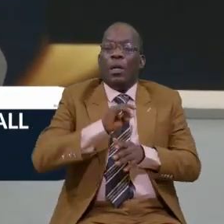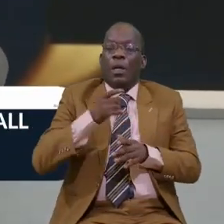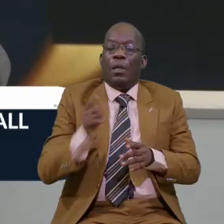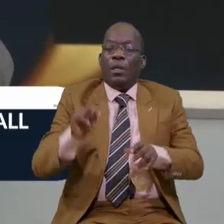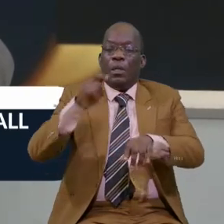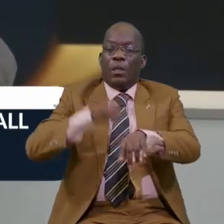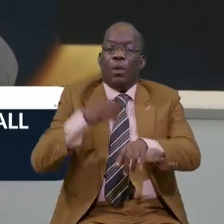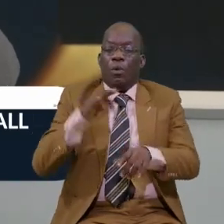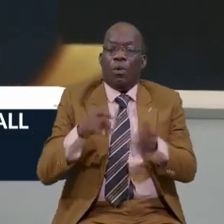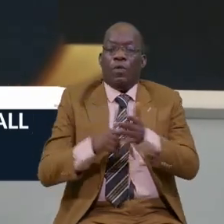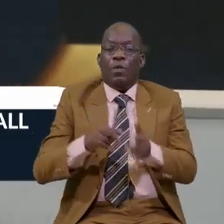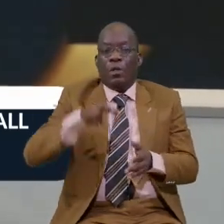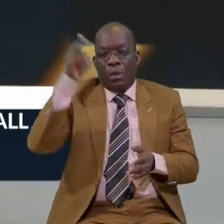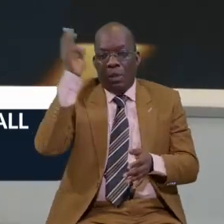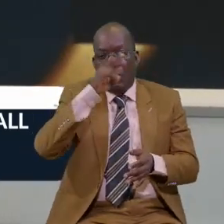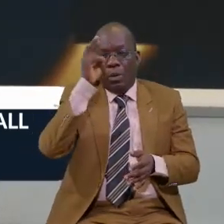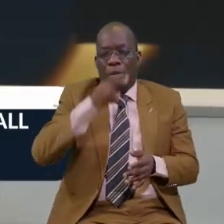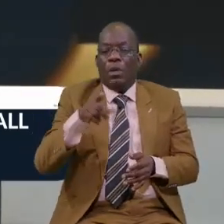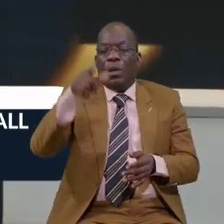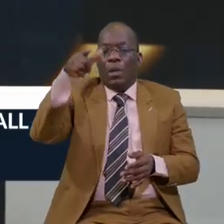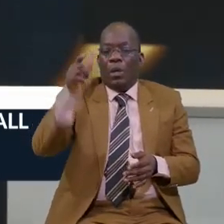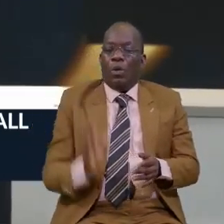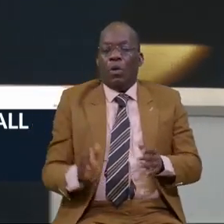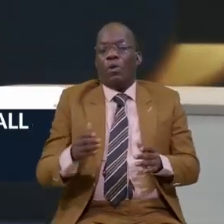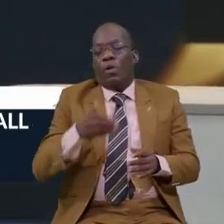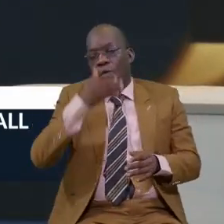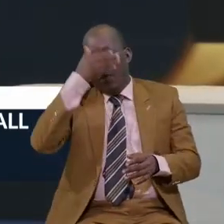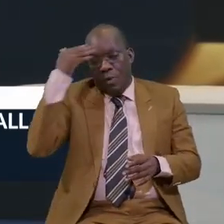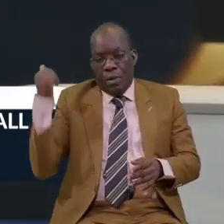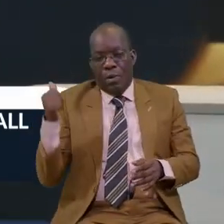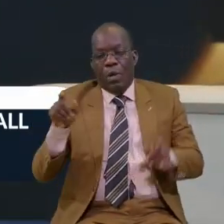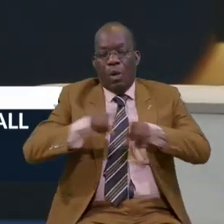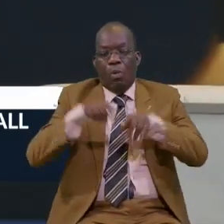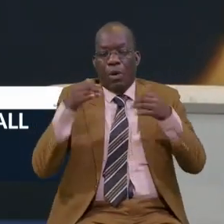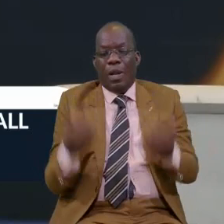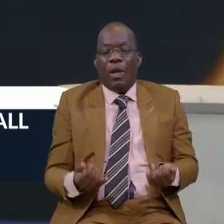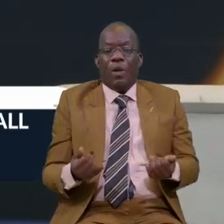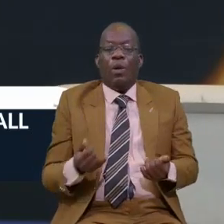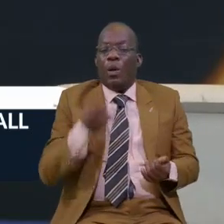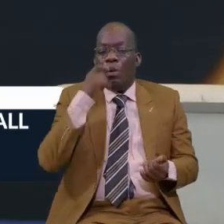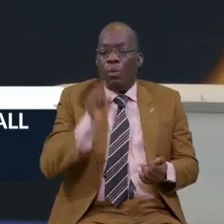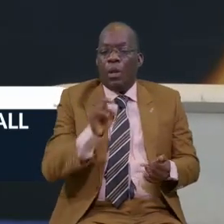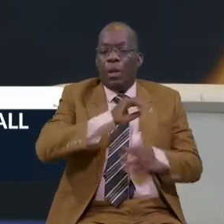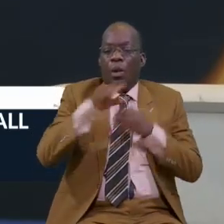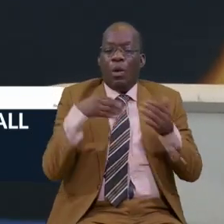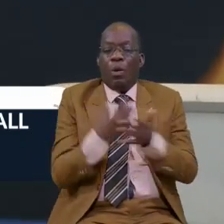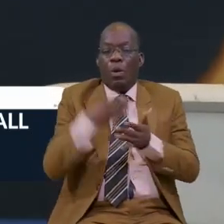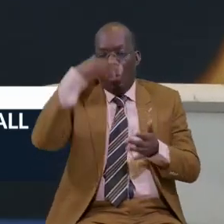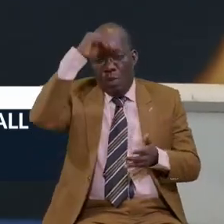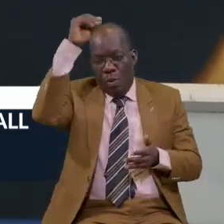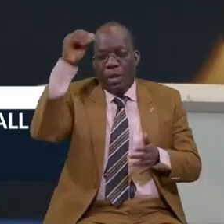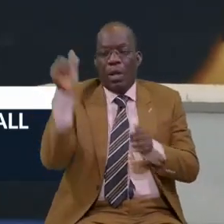God winged at, but now commandeth all men everywhere